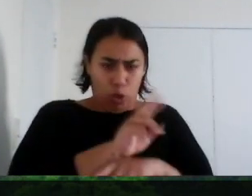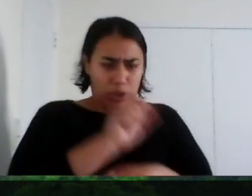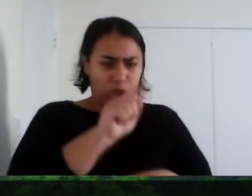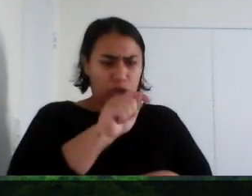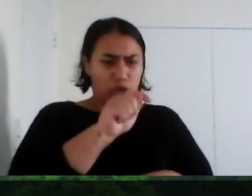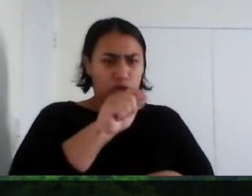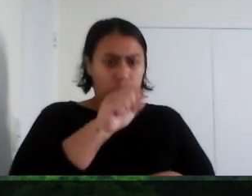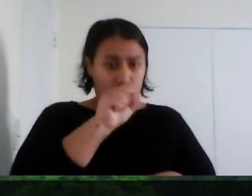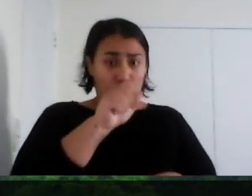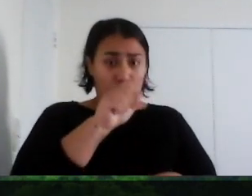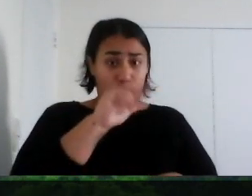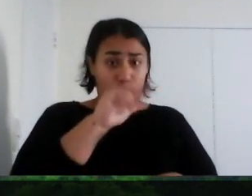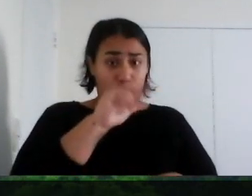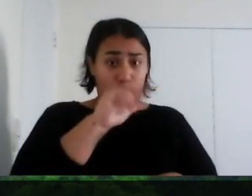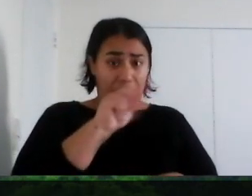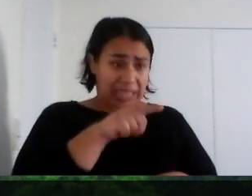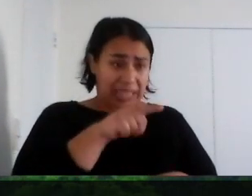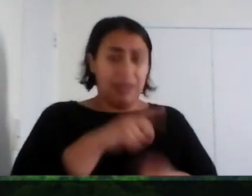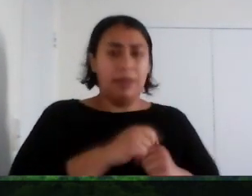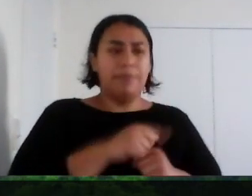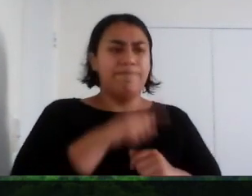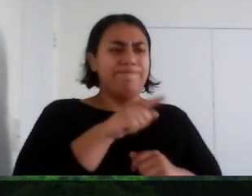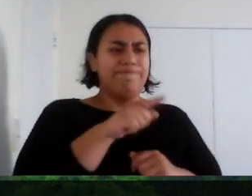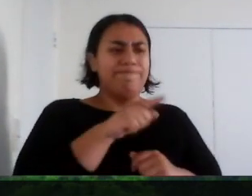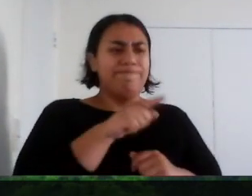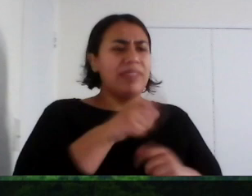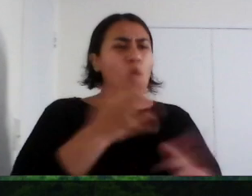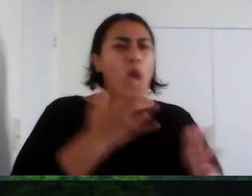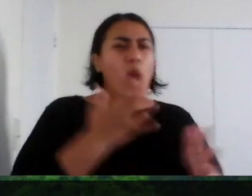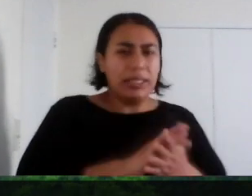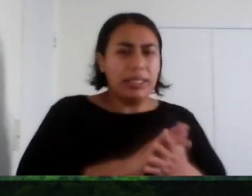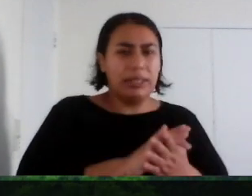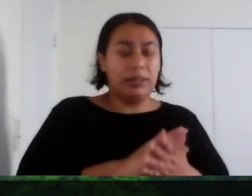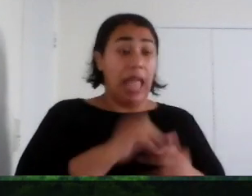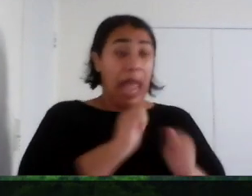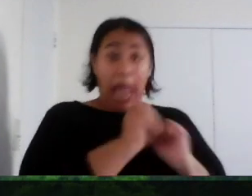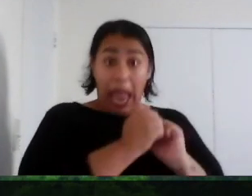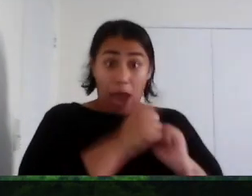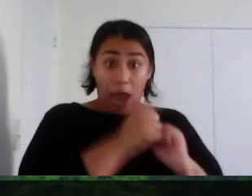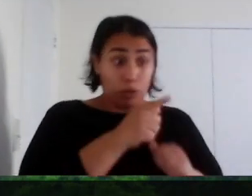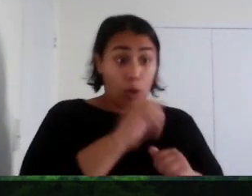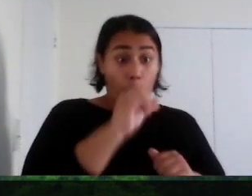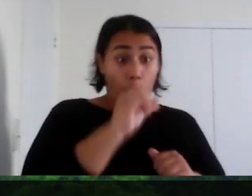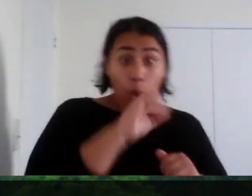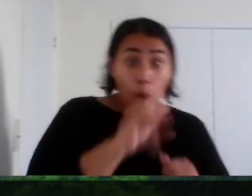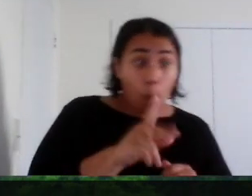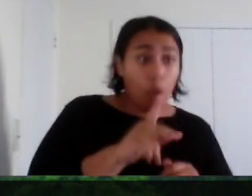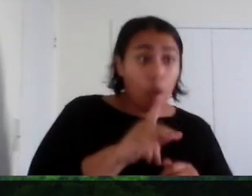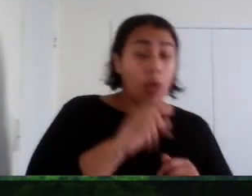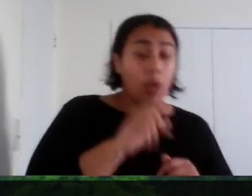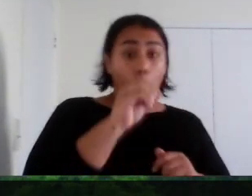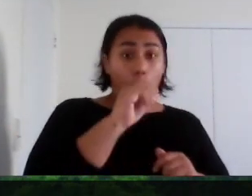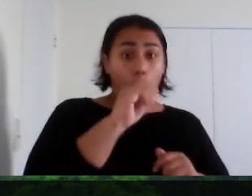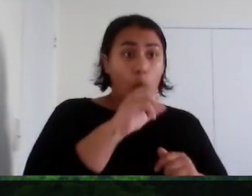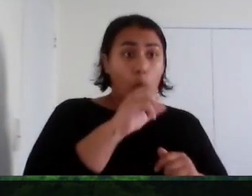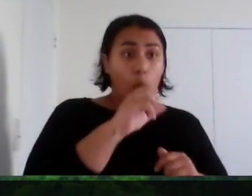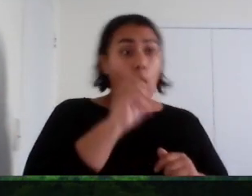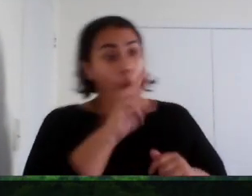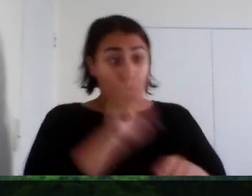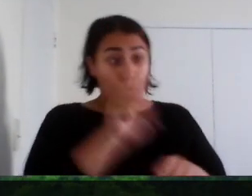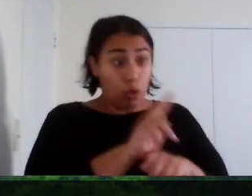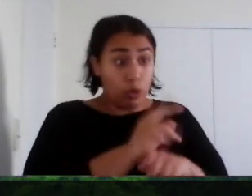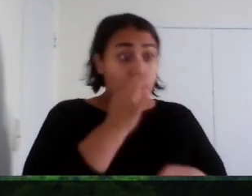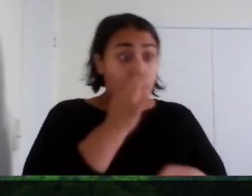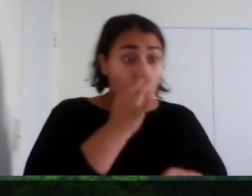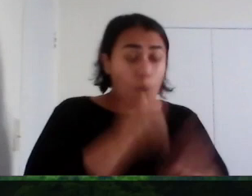consider how much was taken, in what form, and what strain. Every strain has a different profile, and the best thing to do is